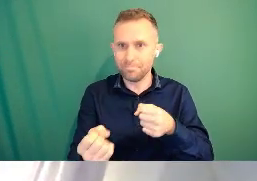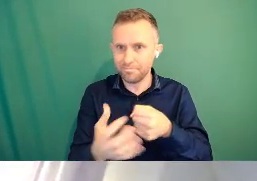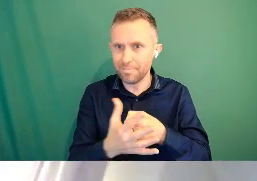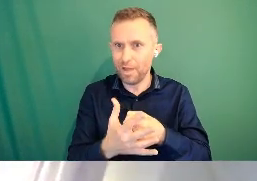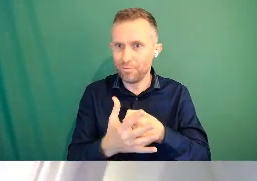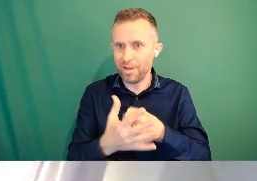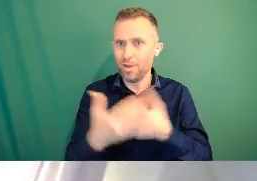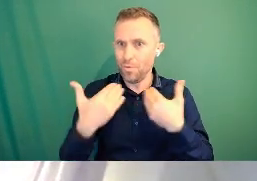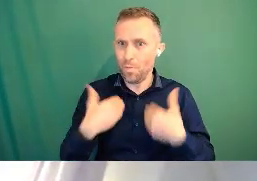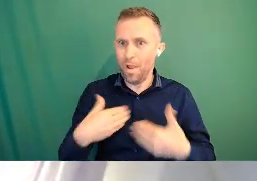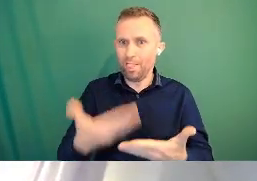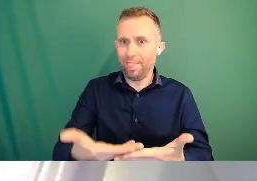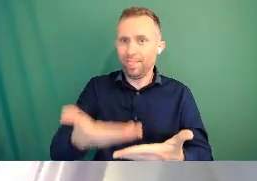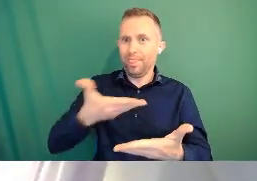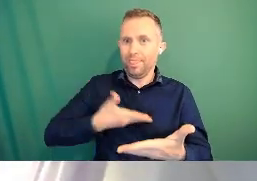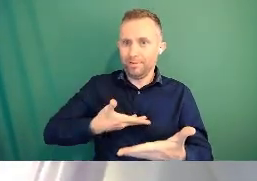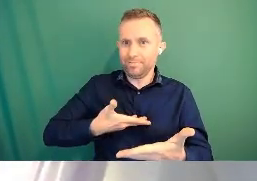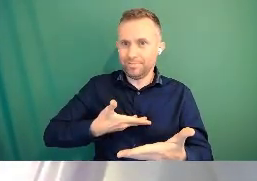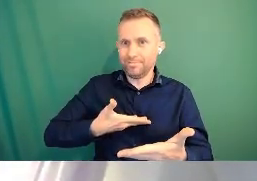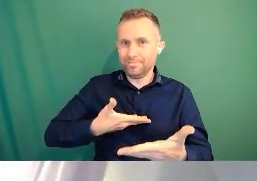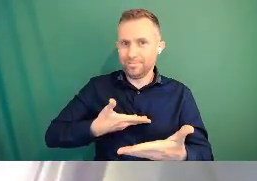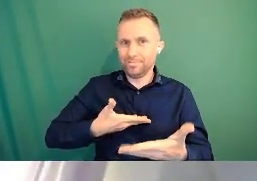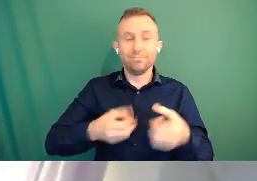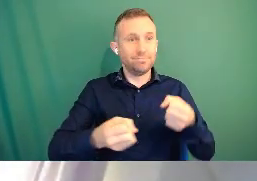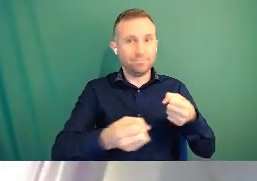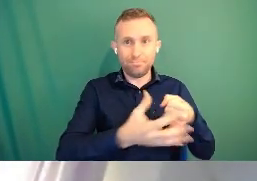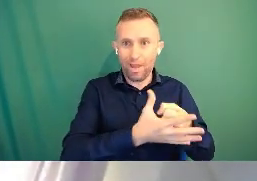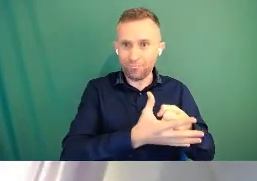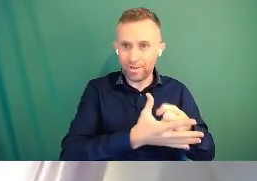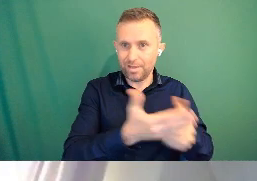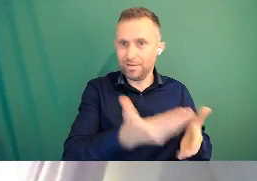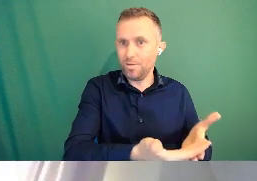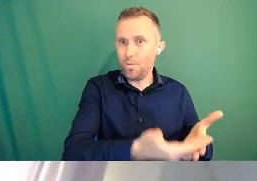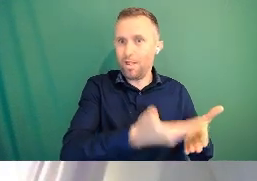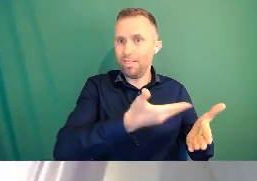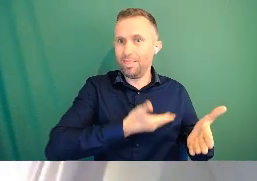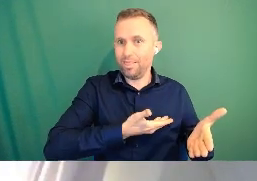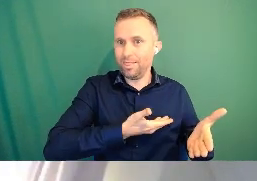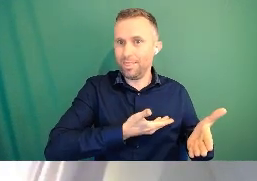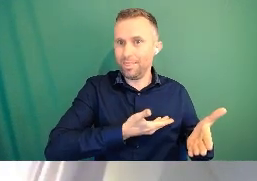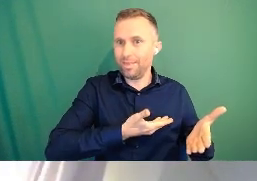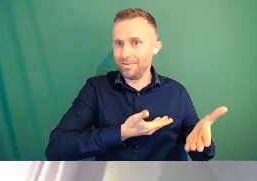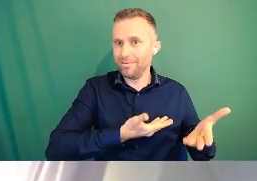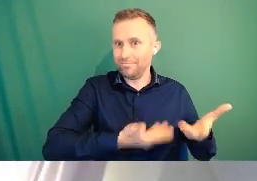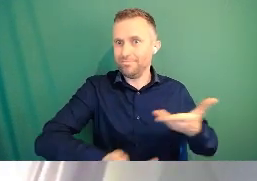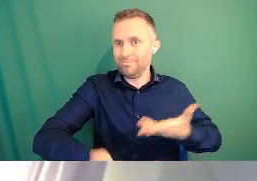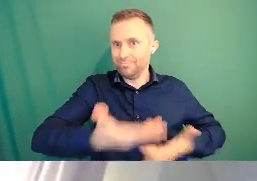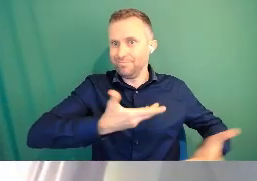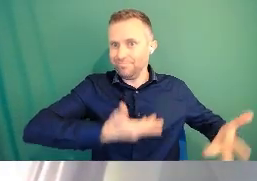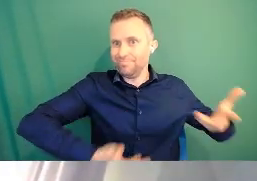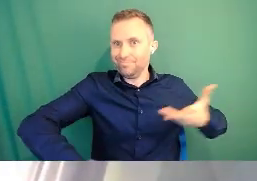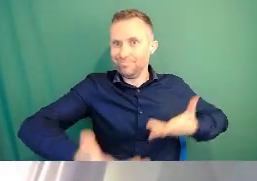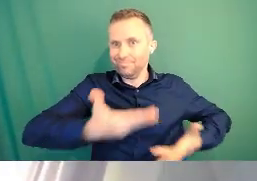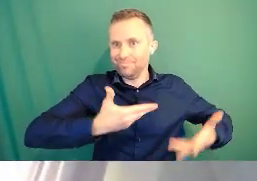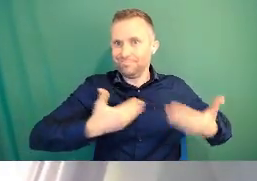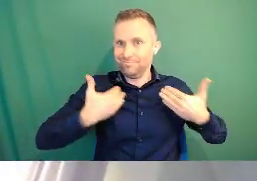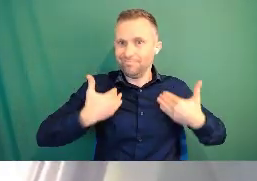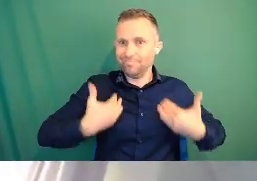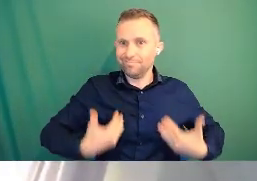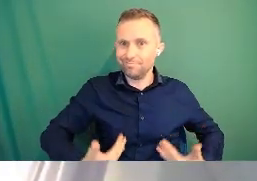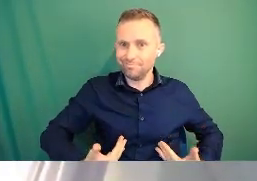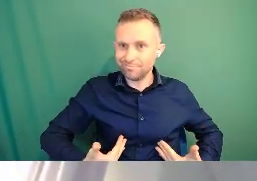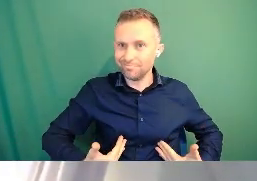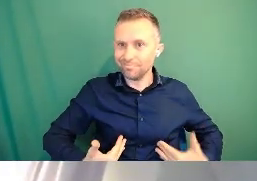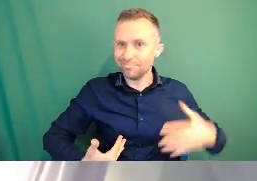land at which Castell Coch is situated. And they actually built Cardiff docks. So this meant